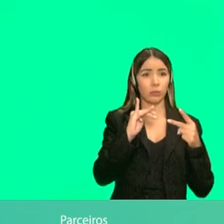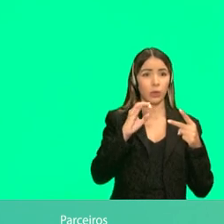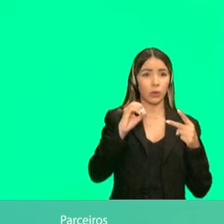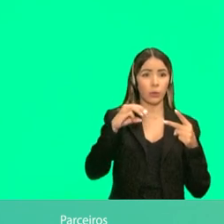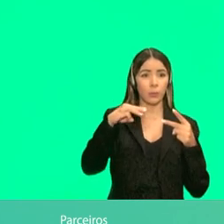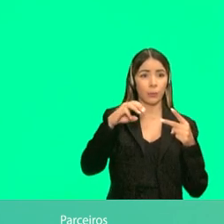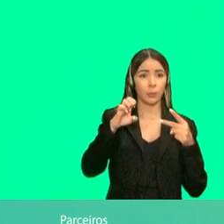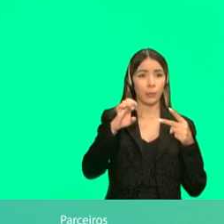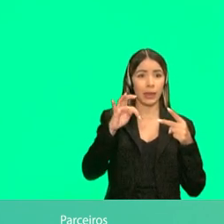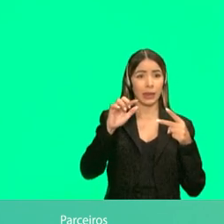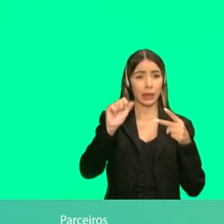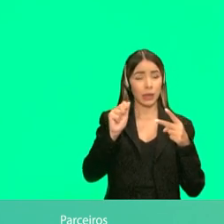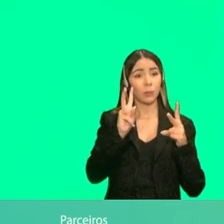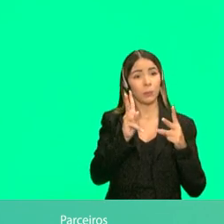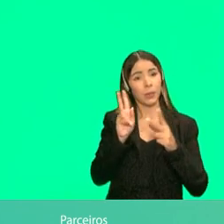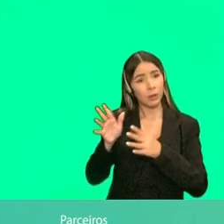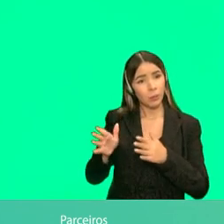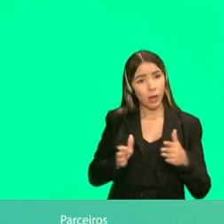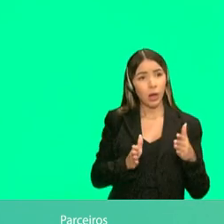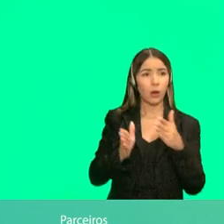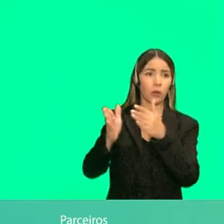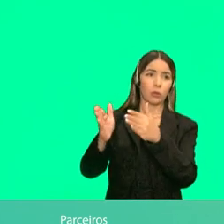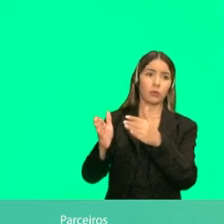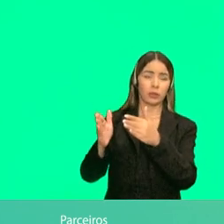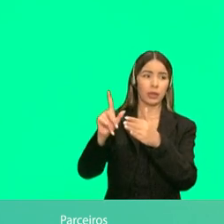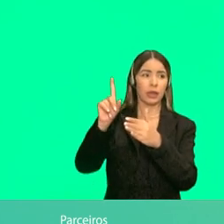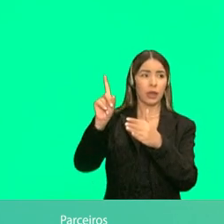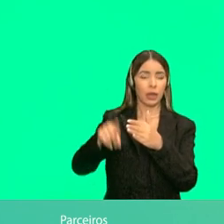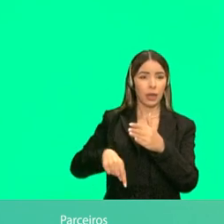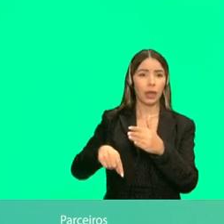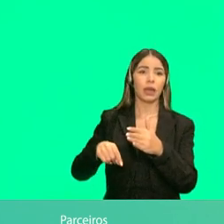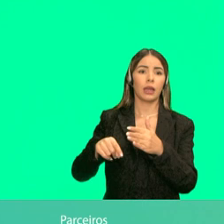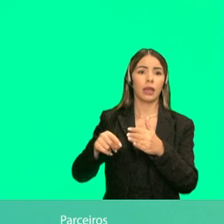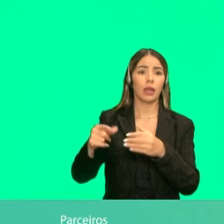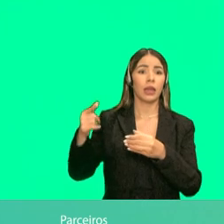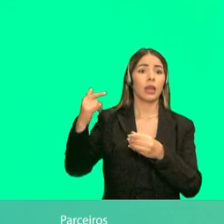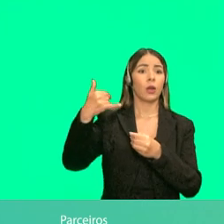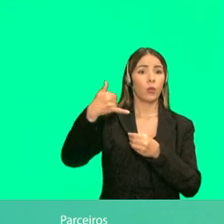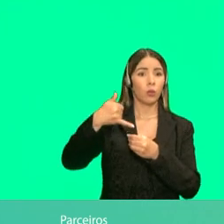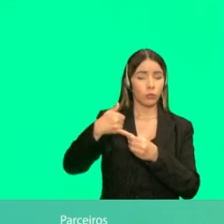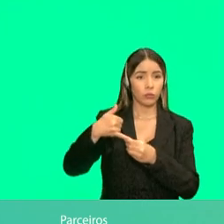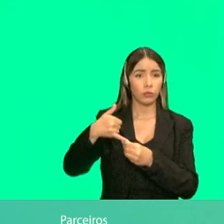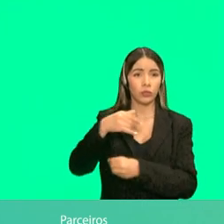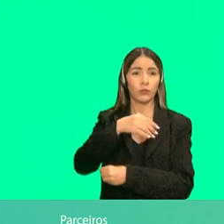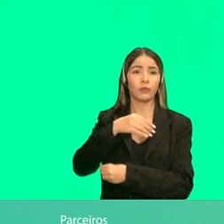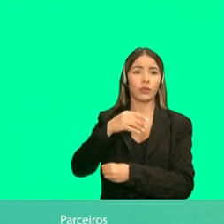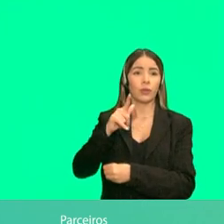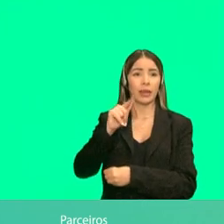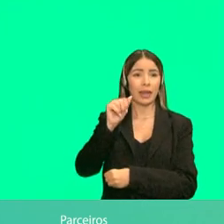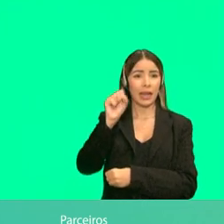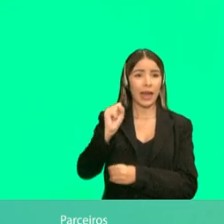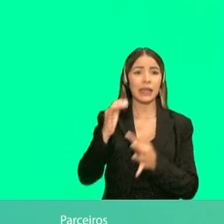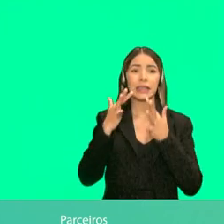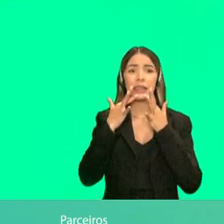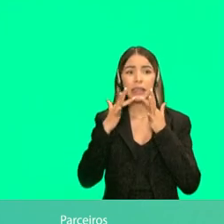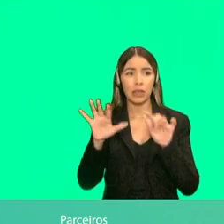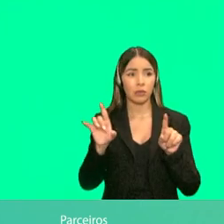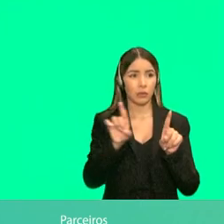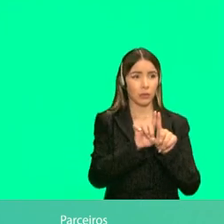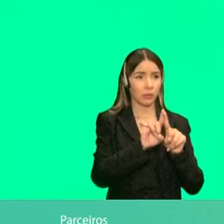is electrolysis using renewable energy for producing a lower carbon